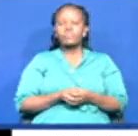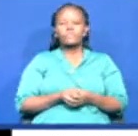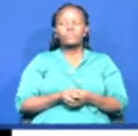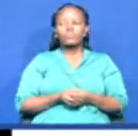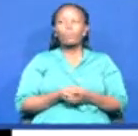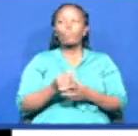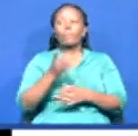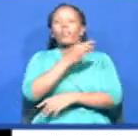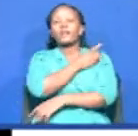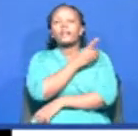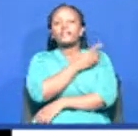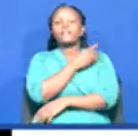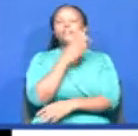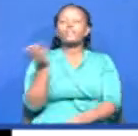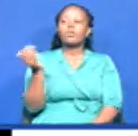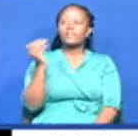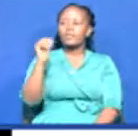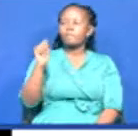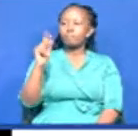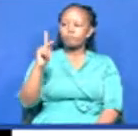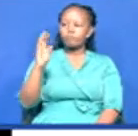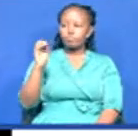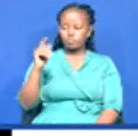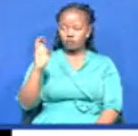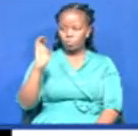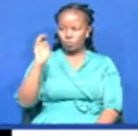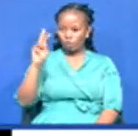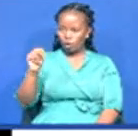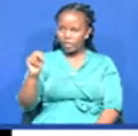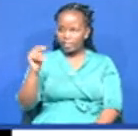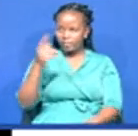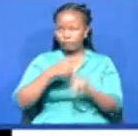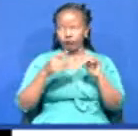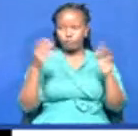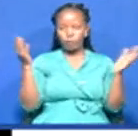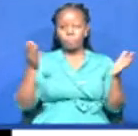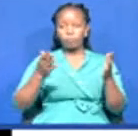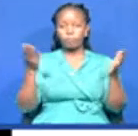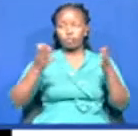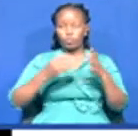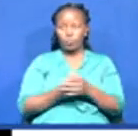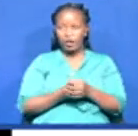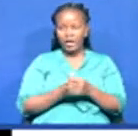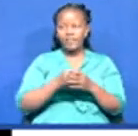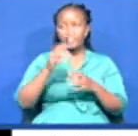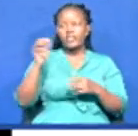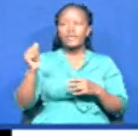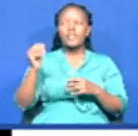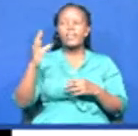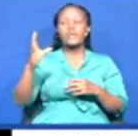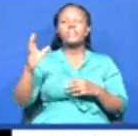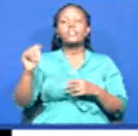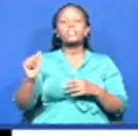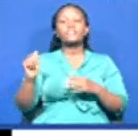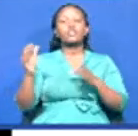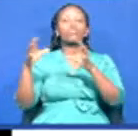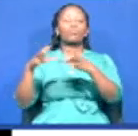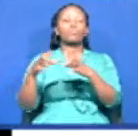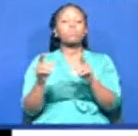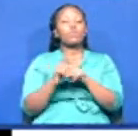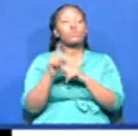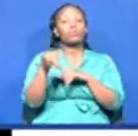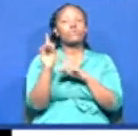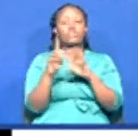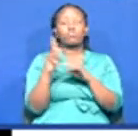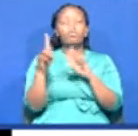Dr. Akoten, also from the Anti-Counterfeit Authority, and he's the Director of Research